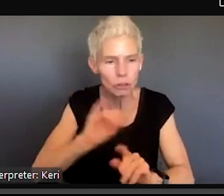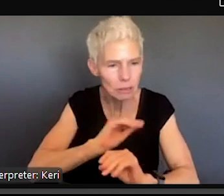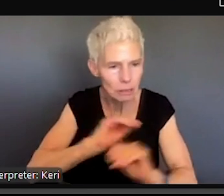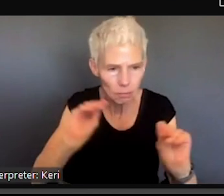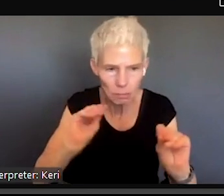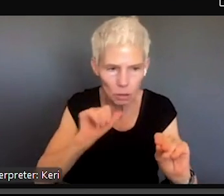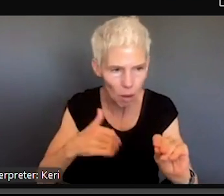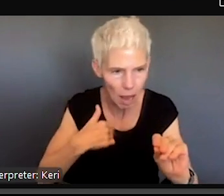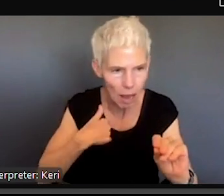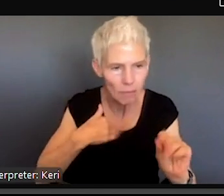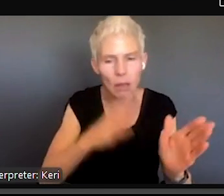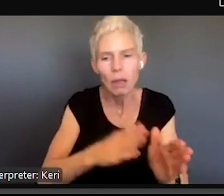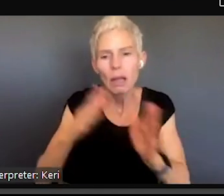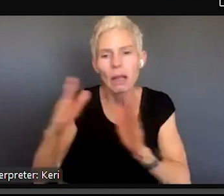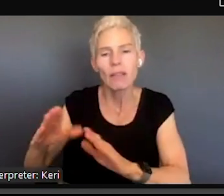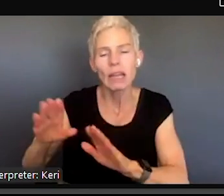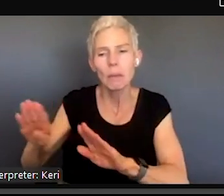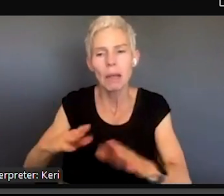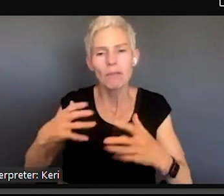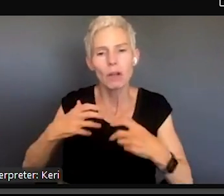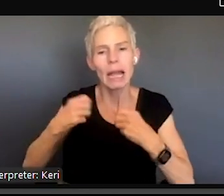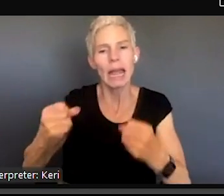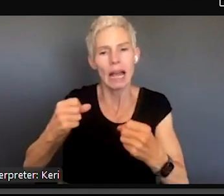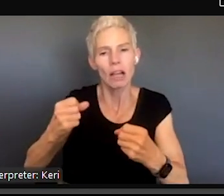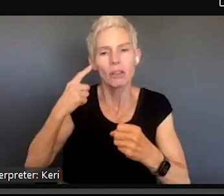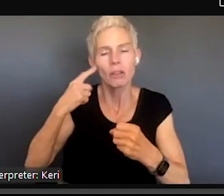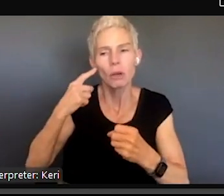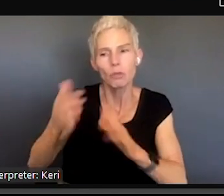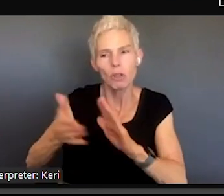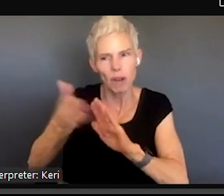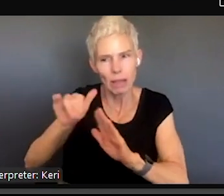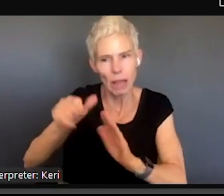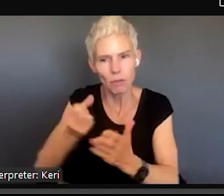operated a behavioral health carve-out for